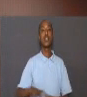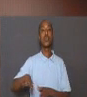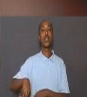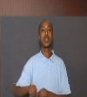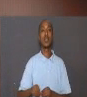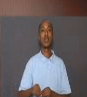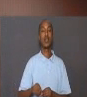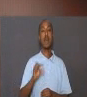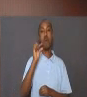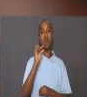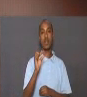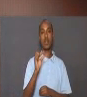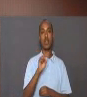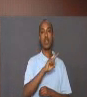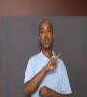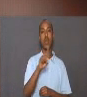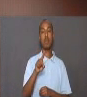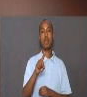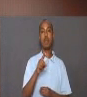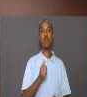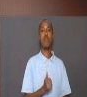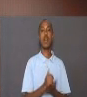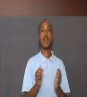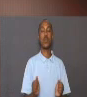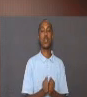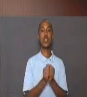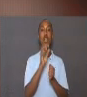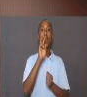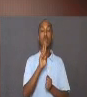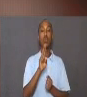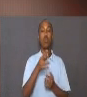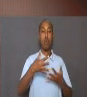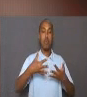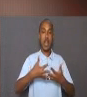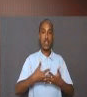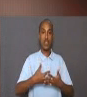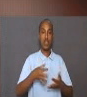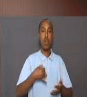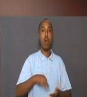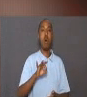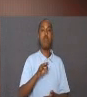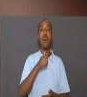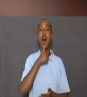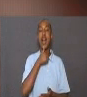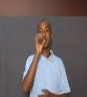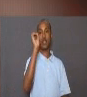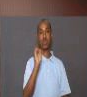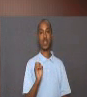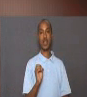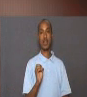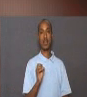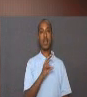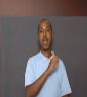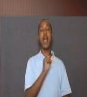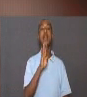Students, in a moment, you will be provided with two combinations of an acidic oxide